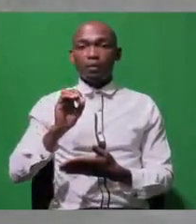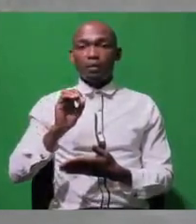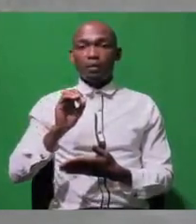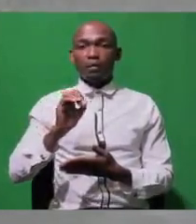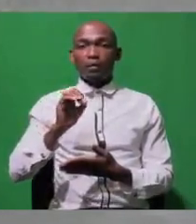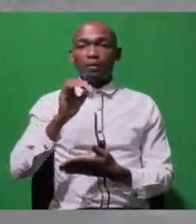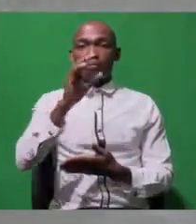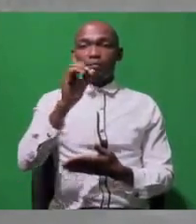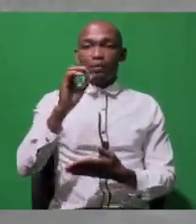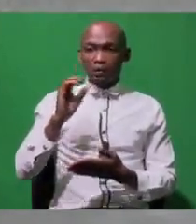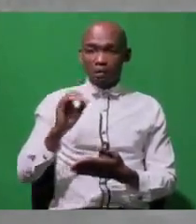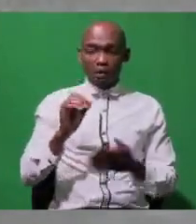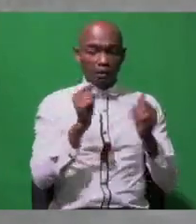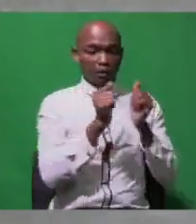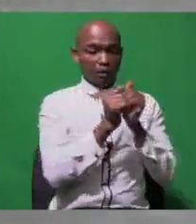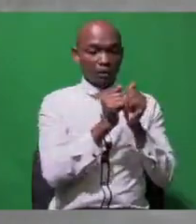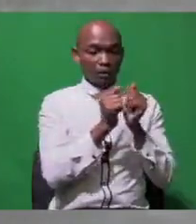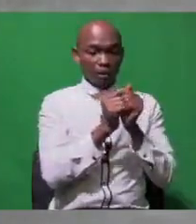cash discount.